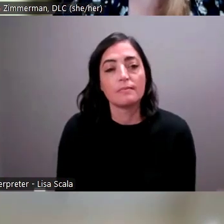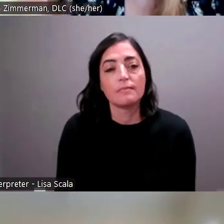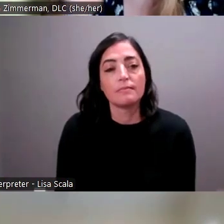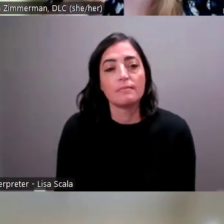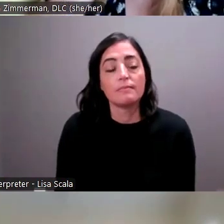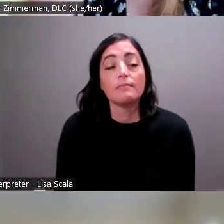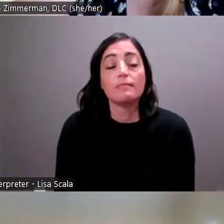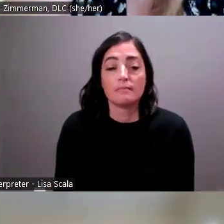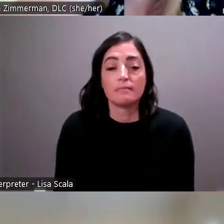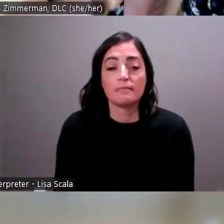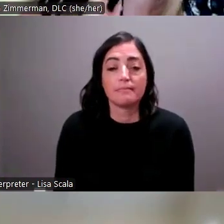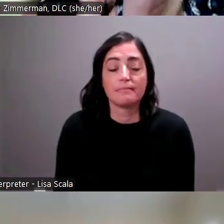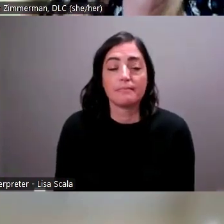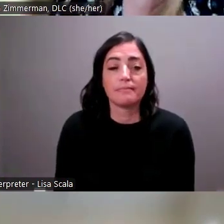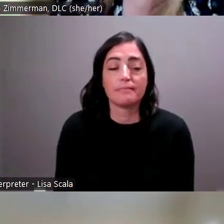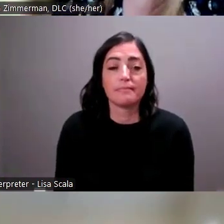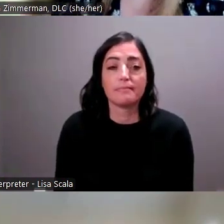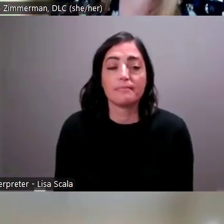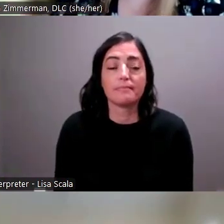So